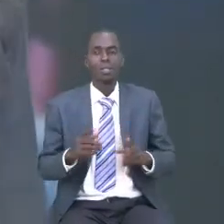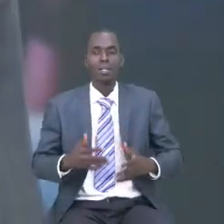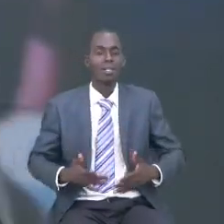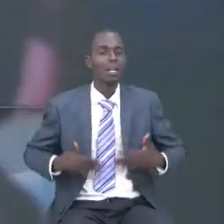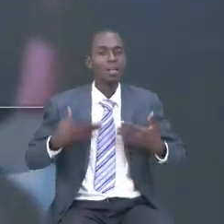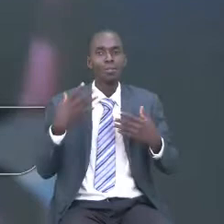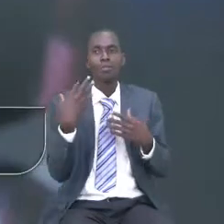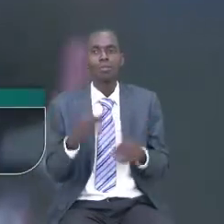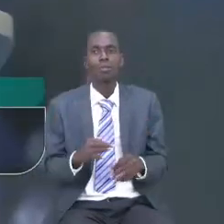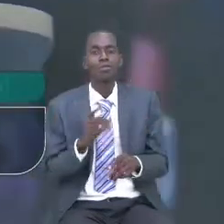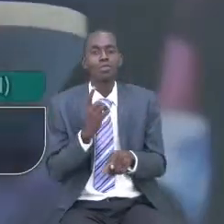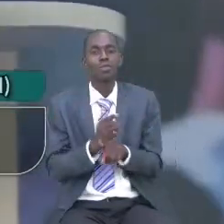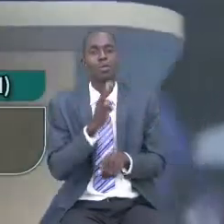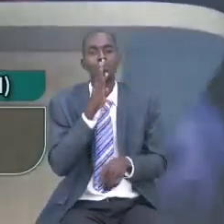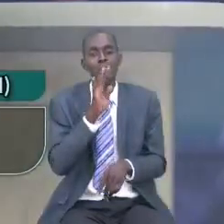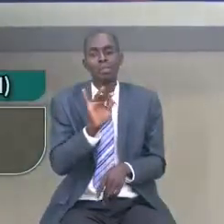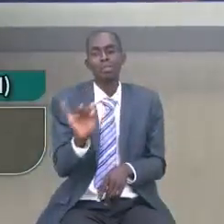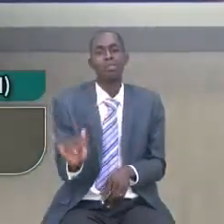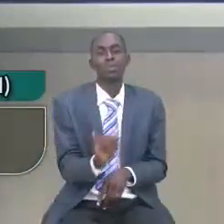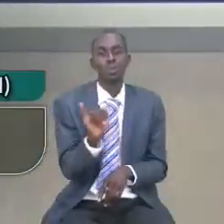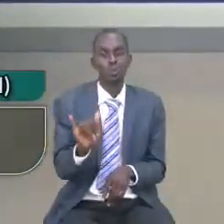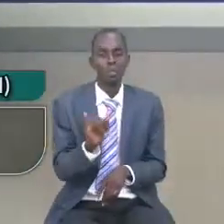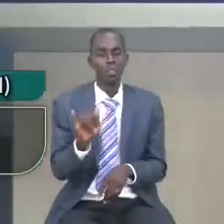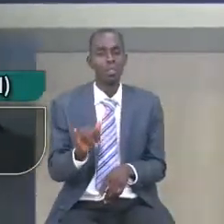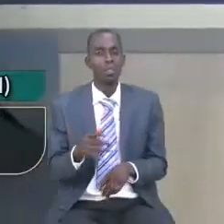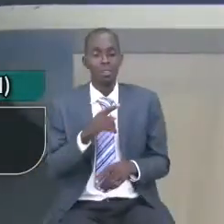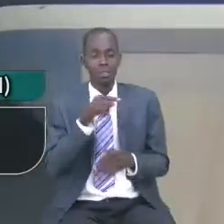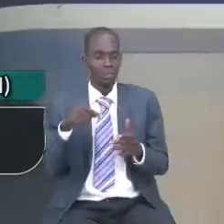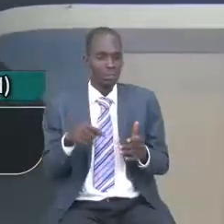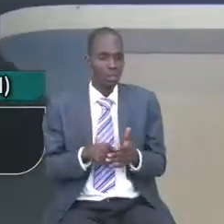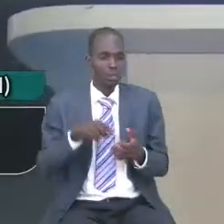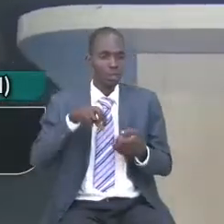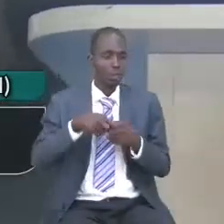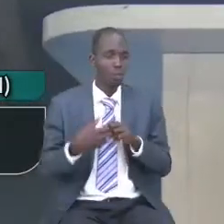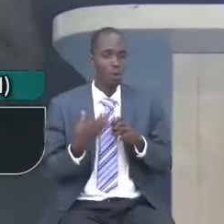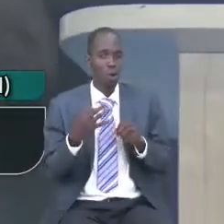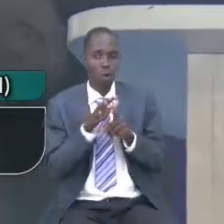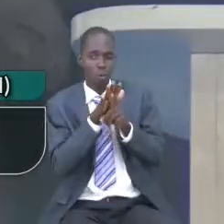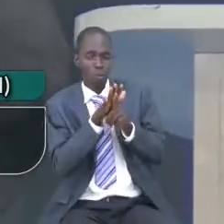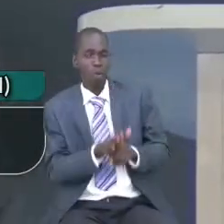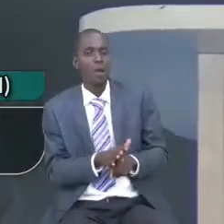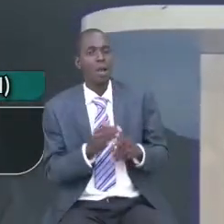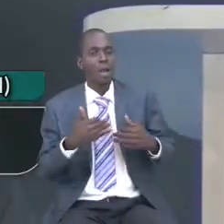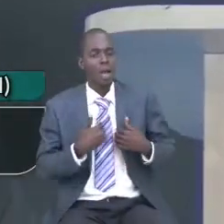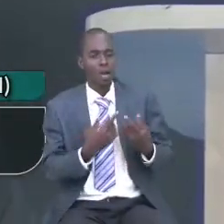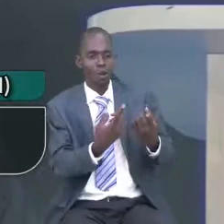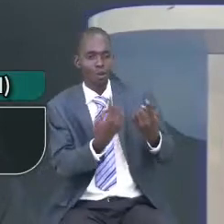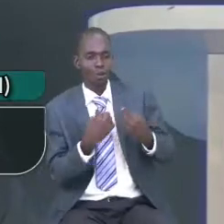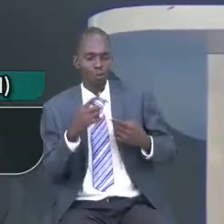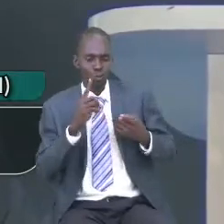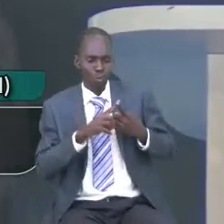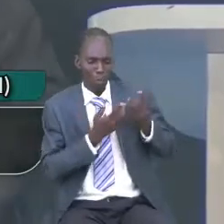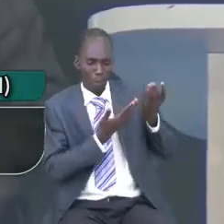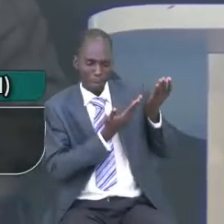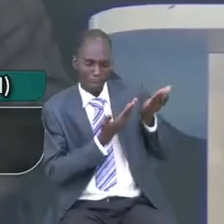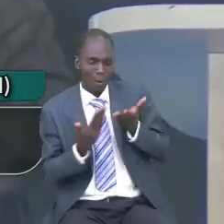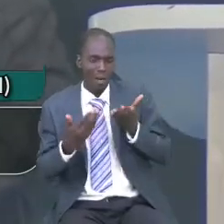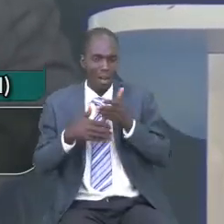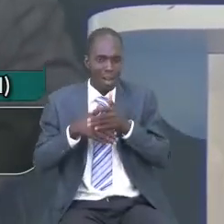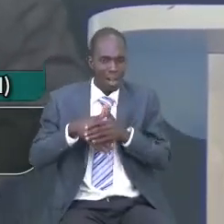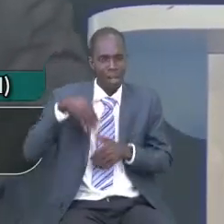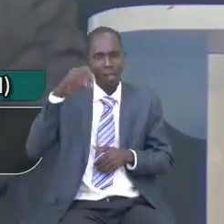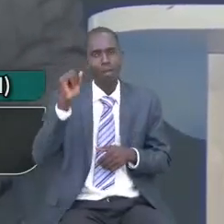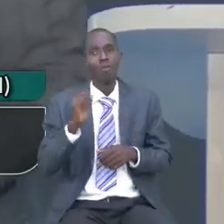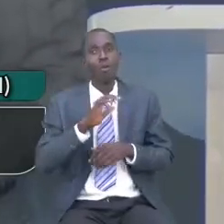life. This problem of pressure has come to press out all